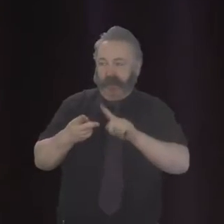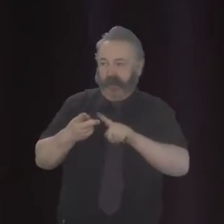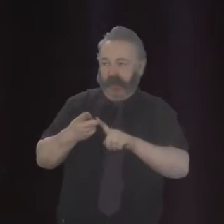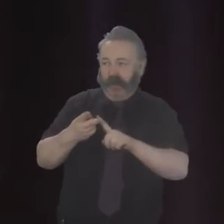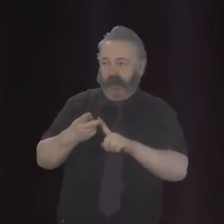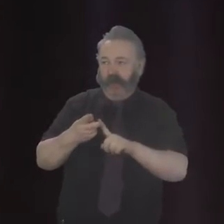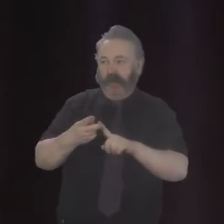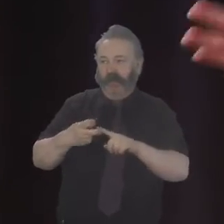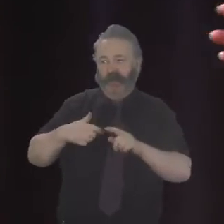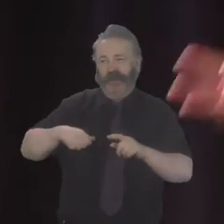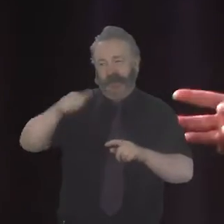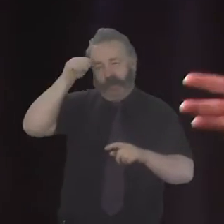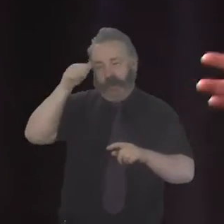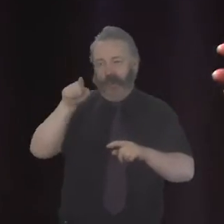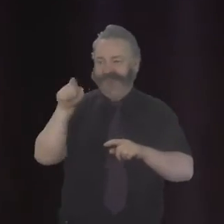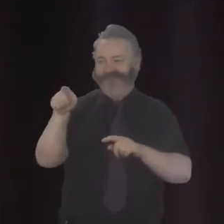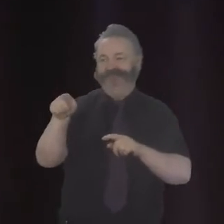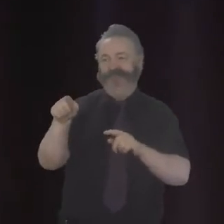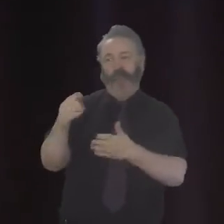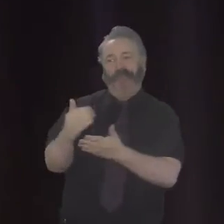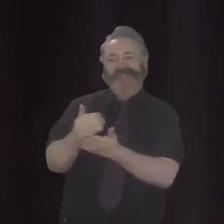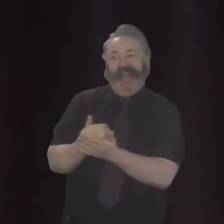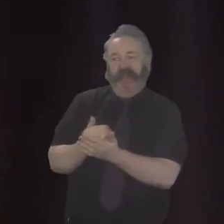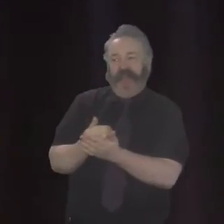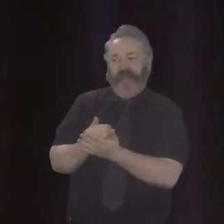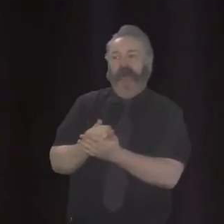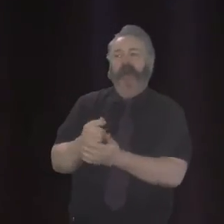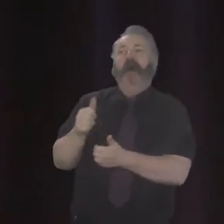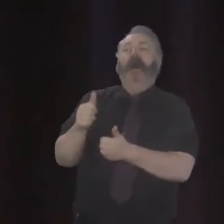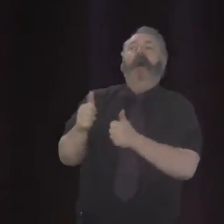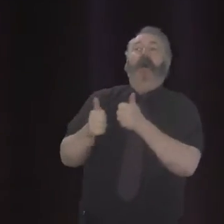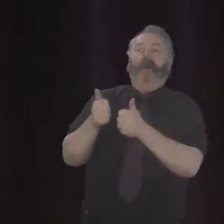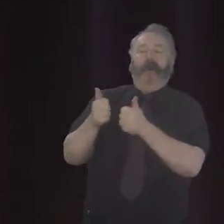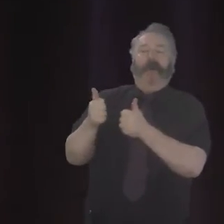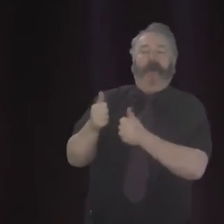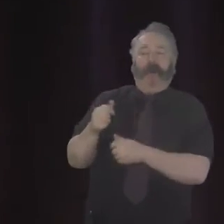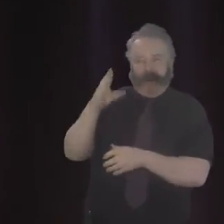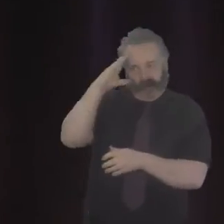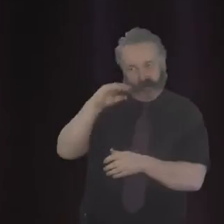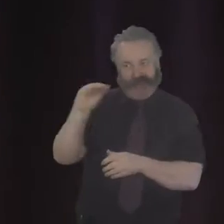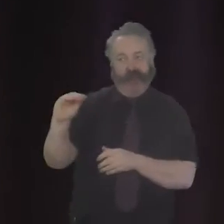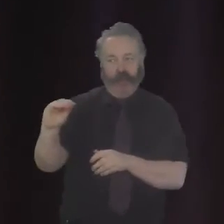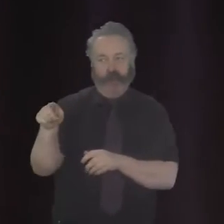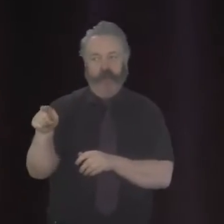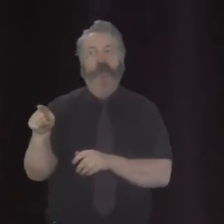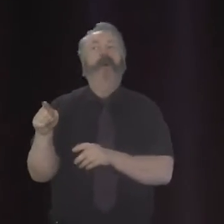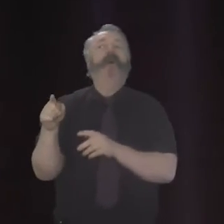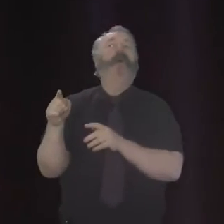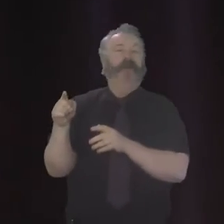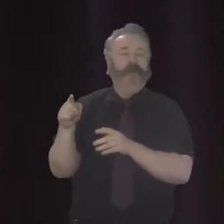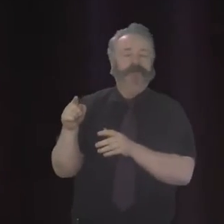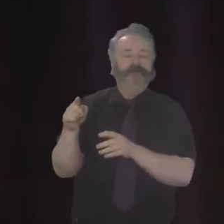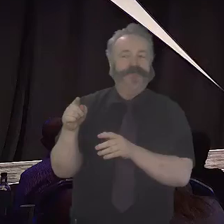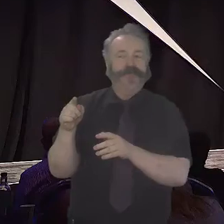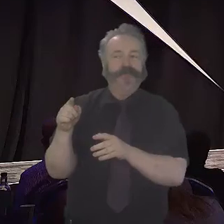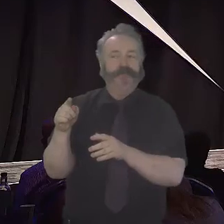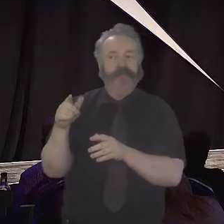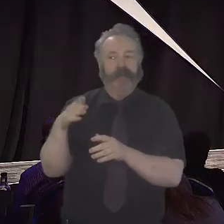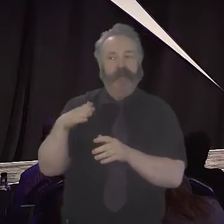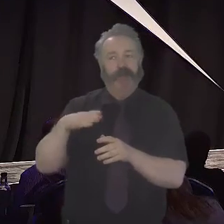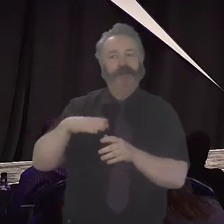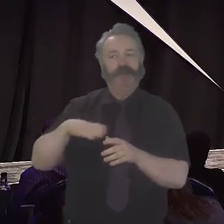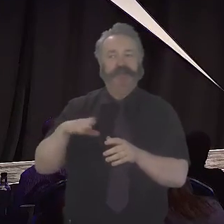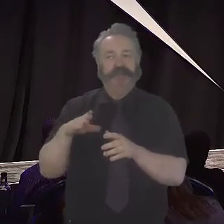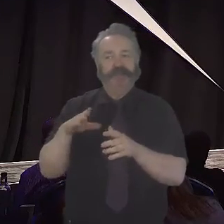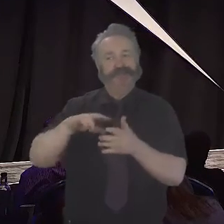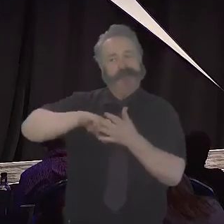to know that they are a safe haven for you that you're okay talking to them and that you can be a safe haven for them and you